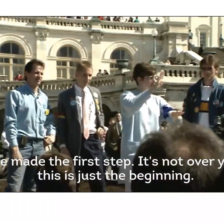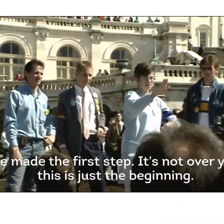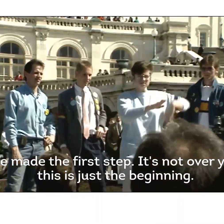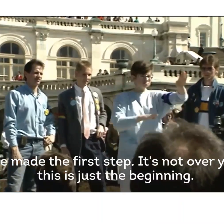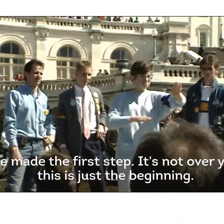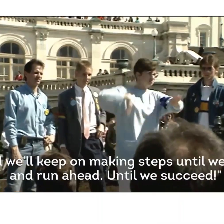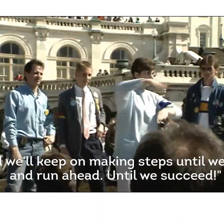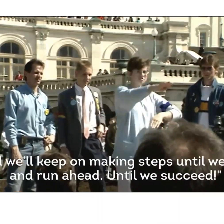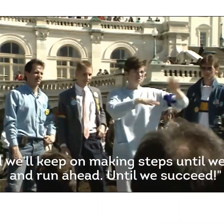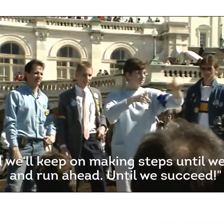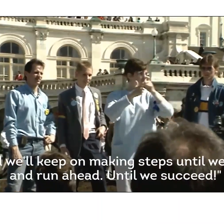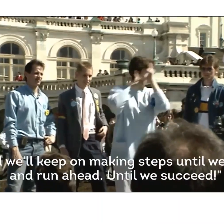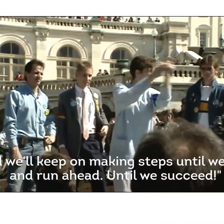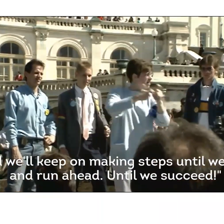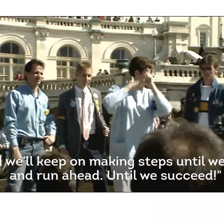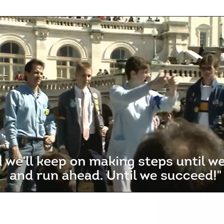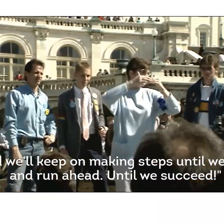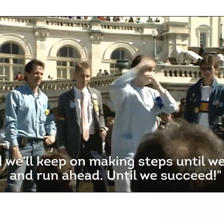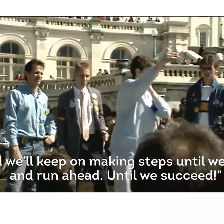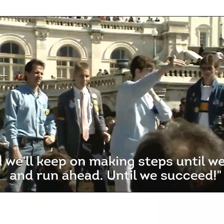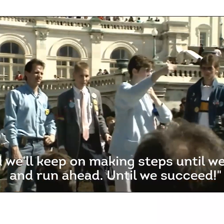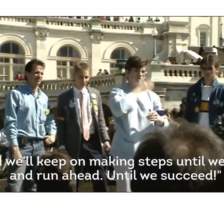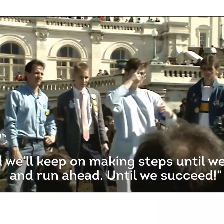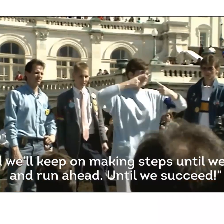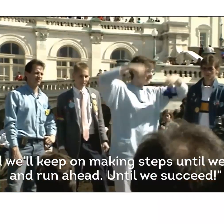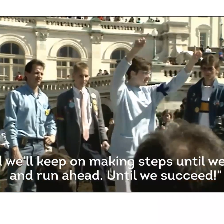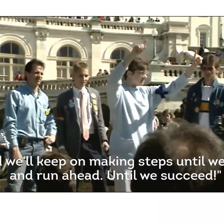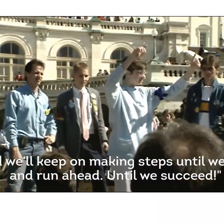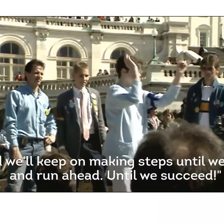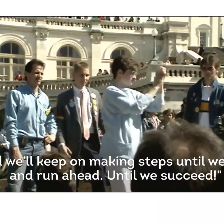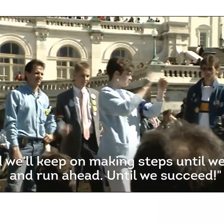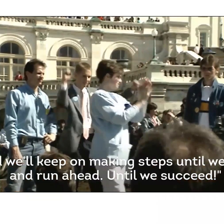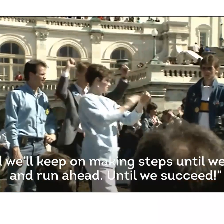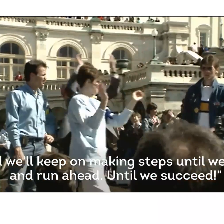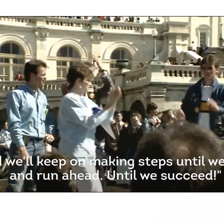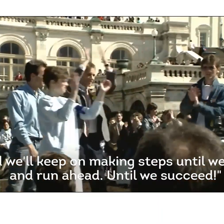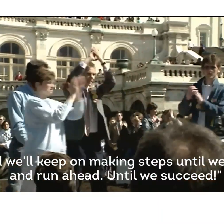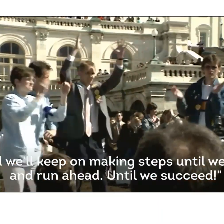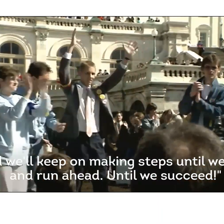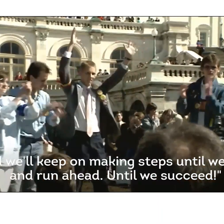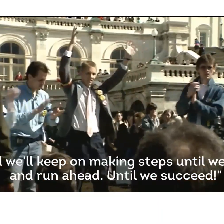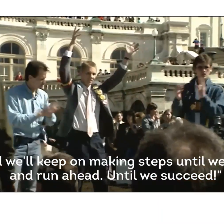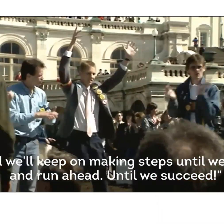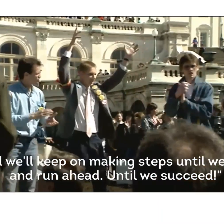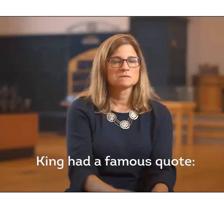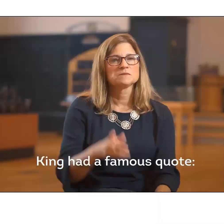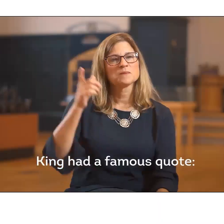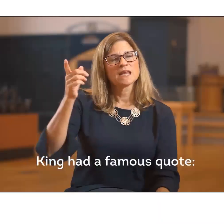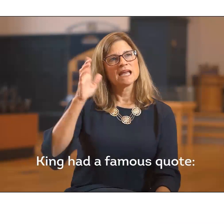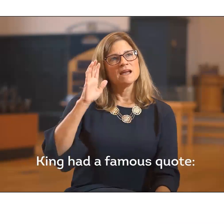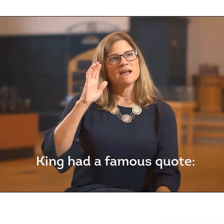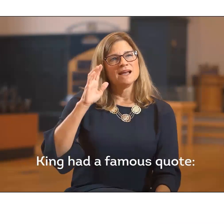beginning. And we'll keep on making steps until we run and run ahead until we succeed.